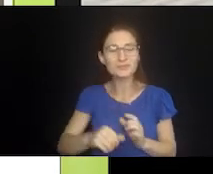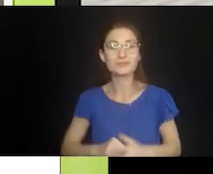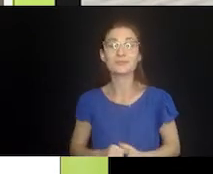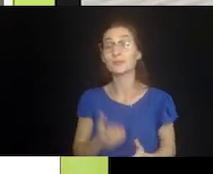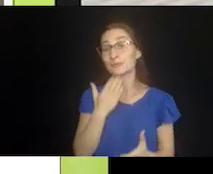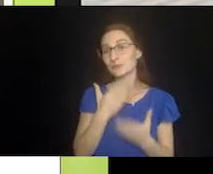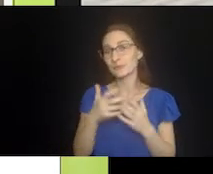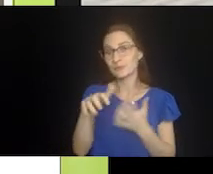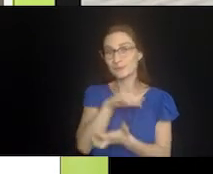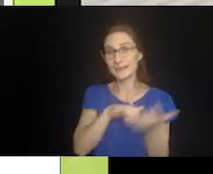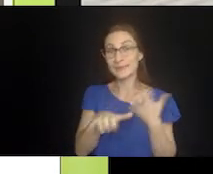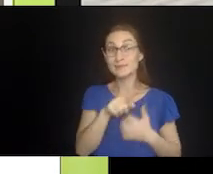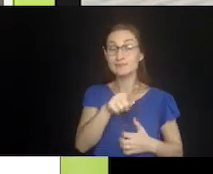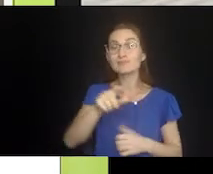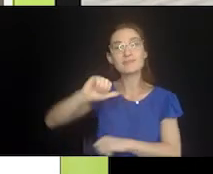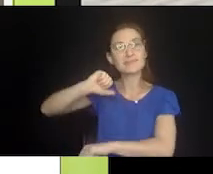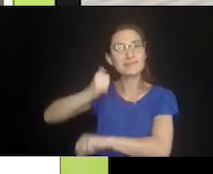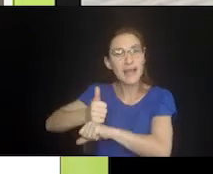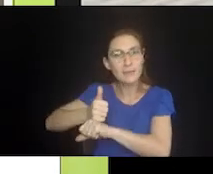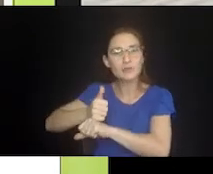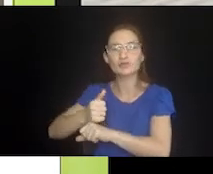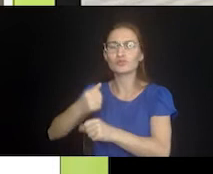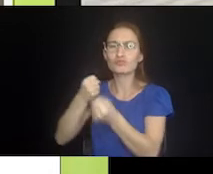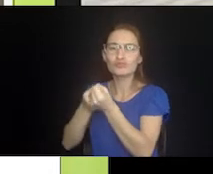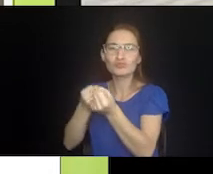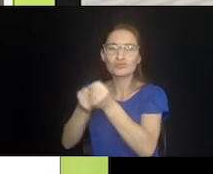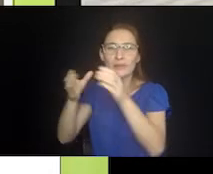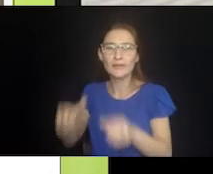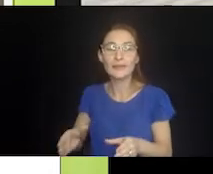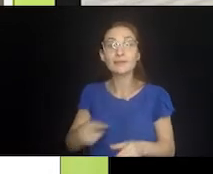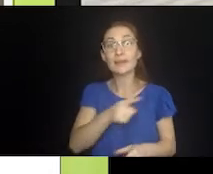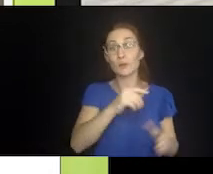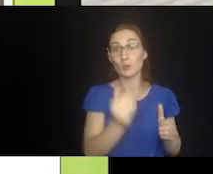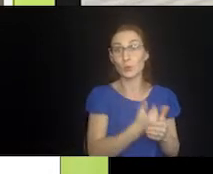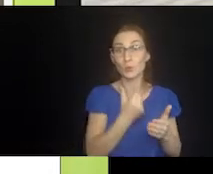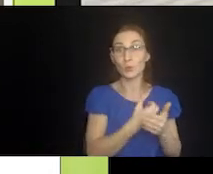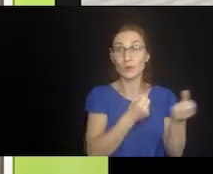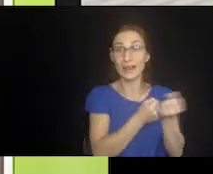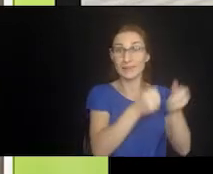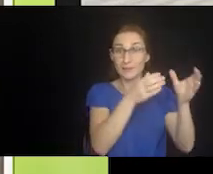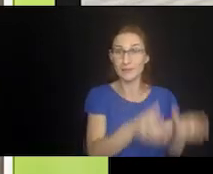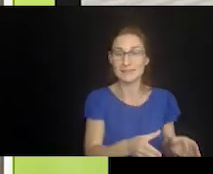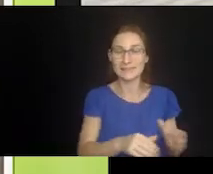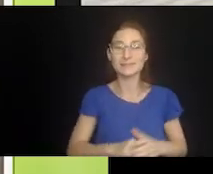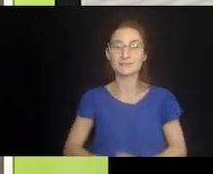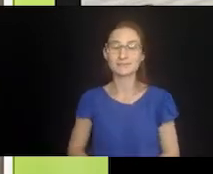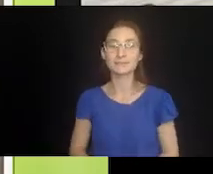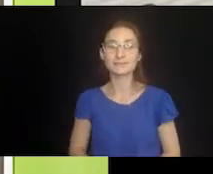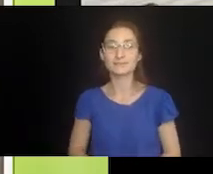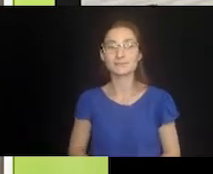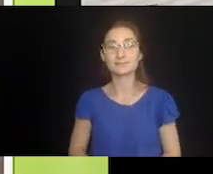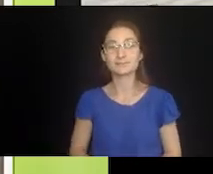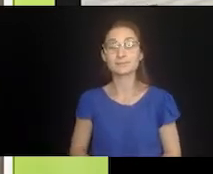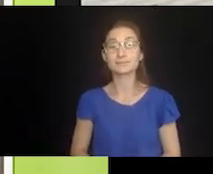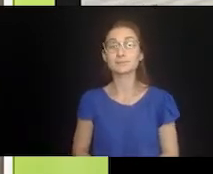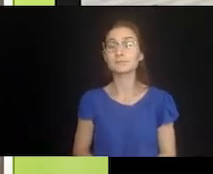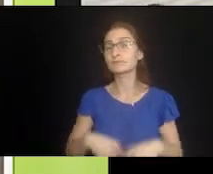we have a good mix of people, both established advocates and new advocates.